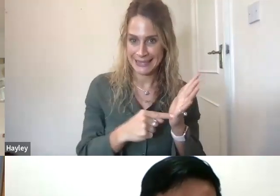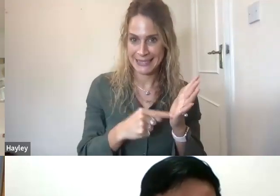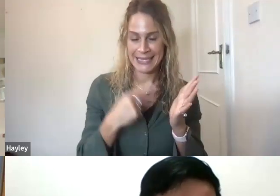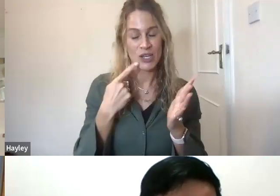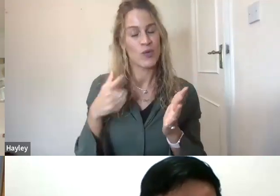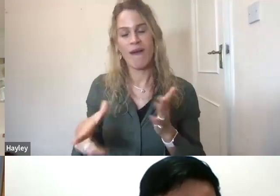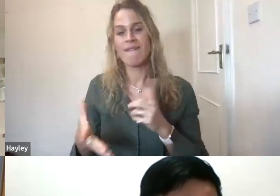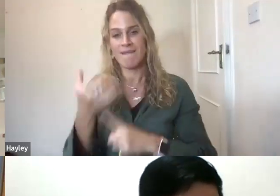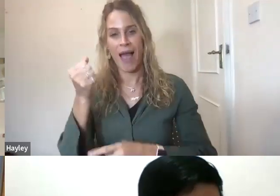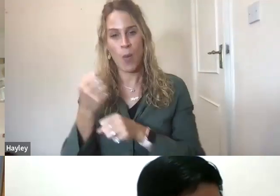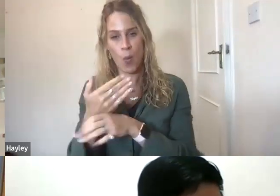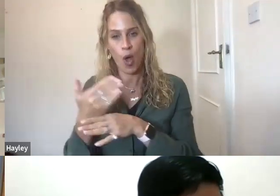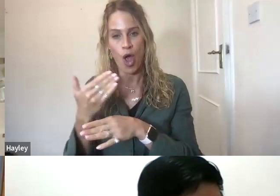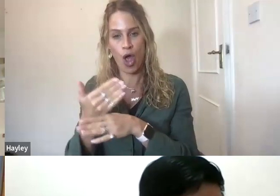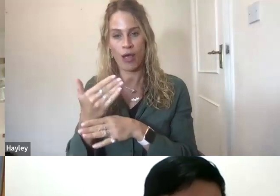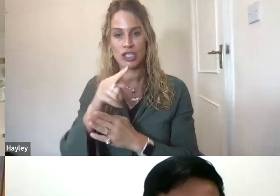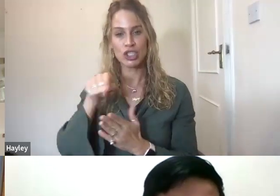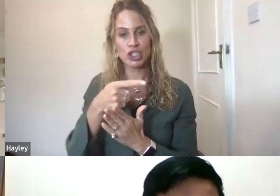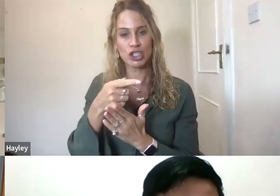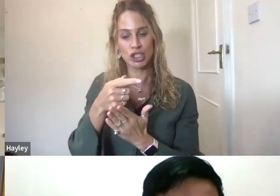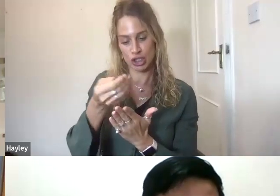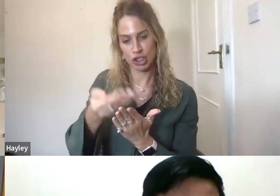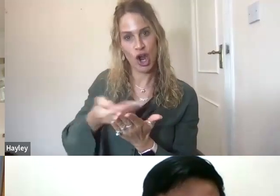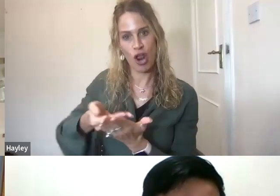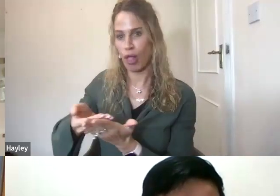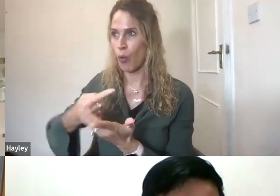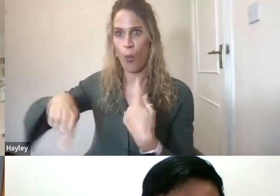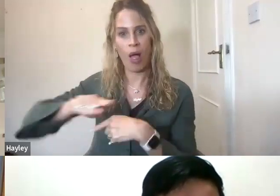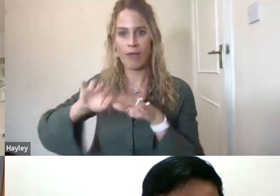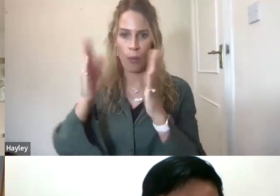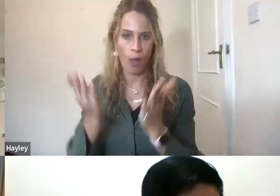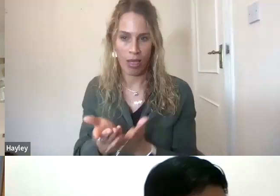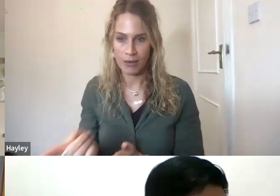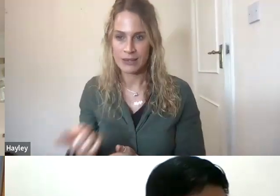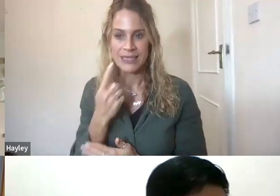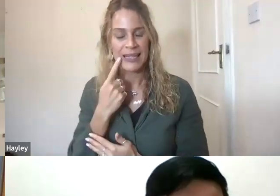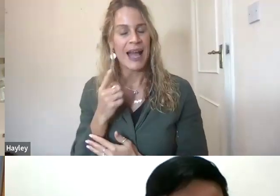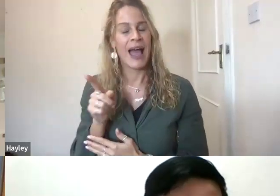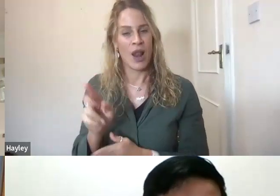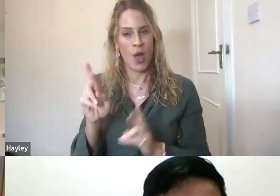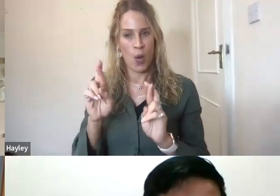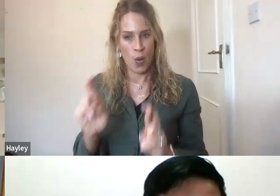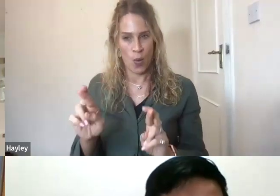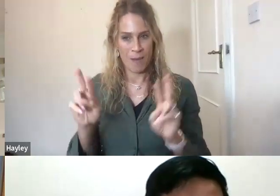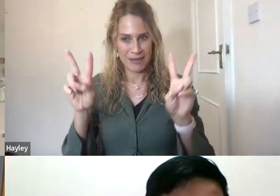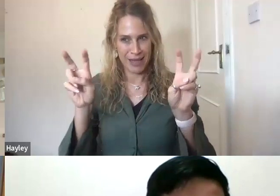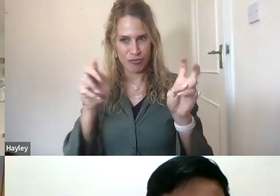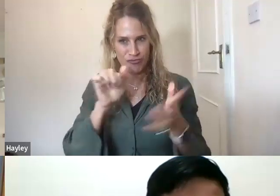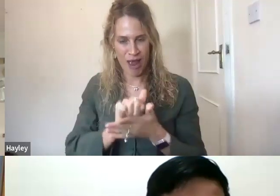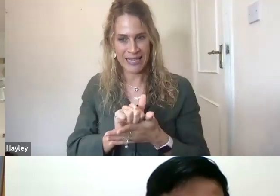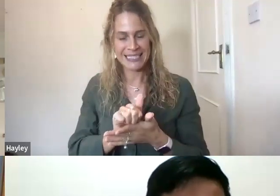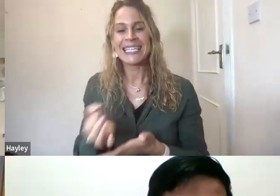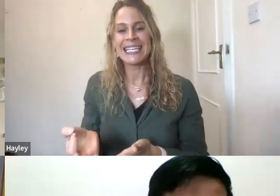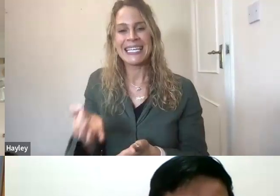the world. And his own debut collection of poems, and I hope I have the title, An Invitation to See the